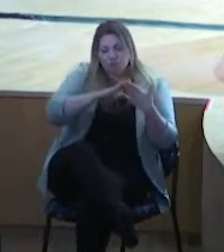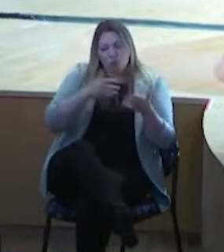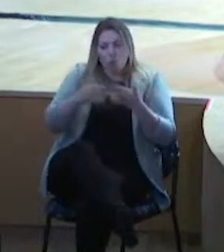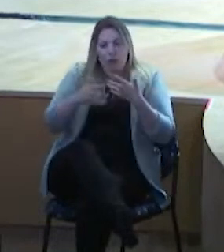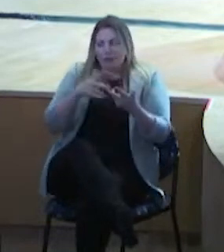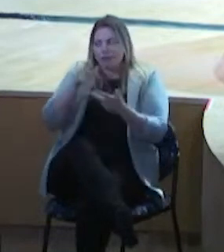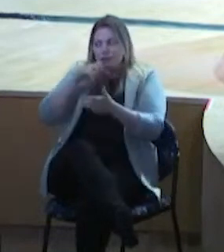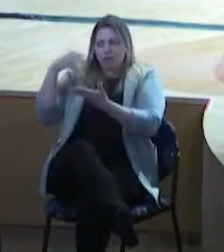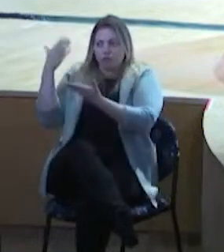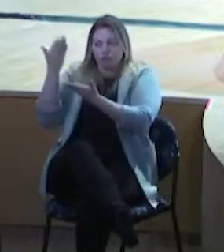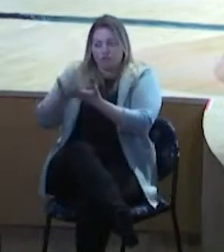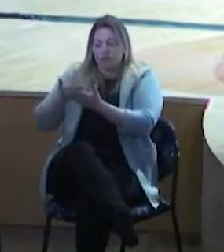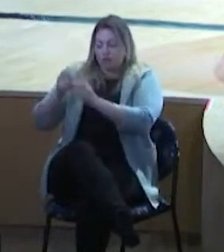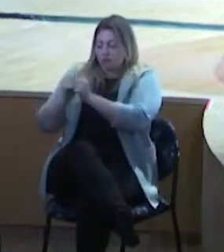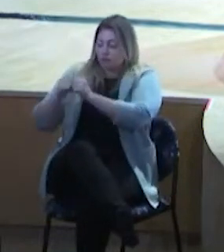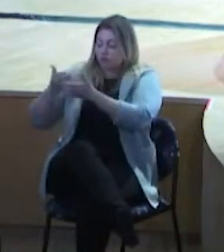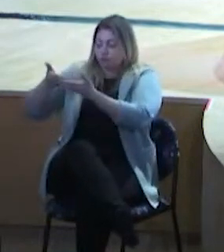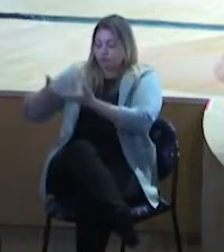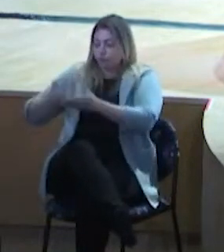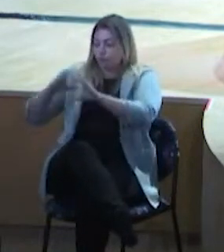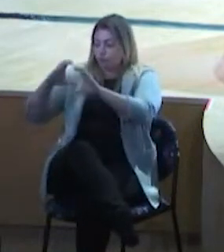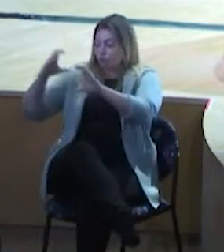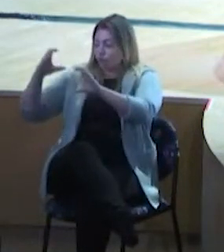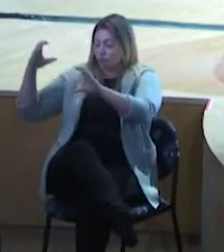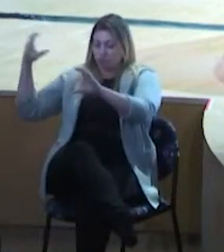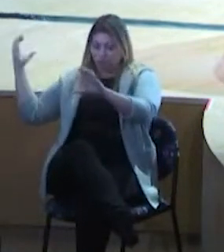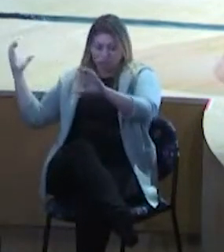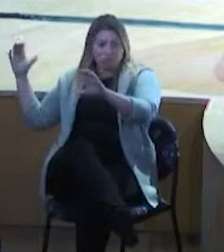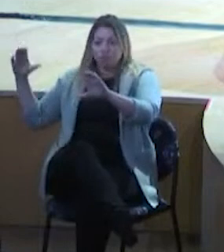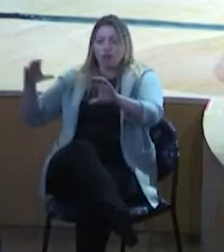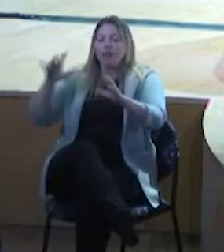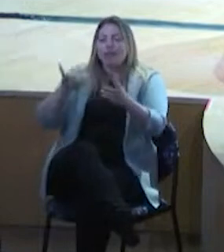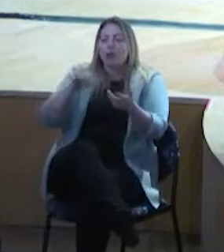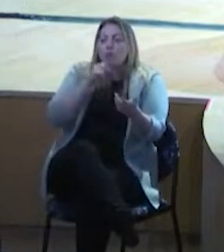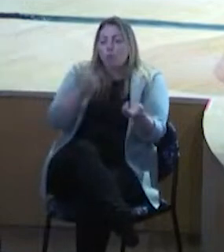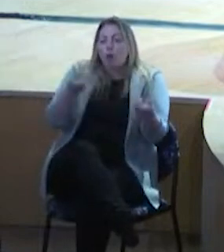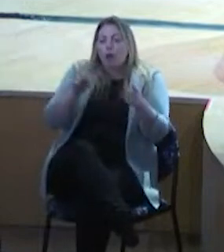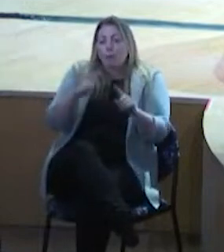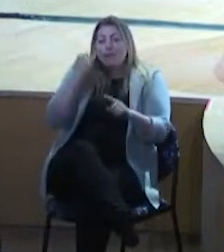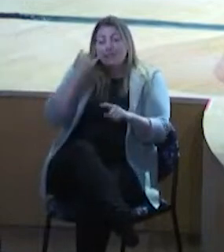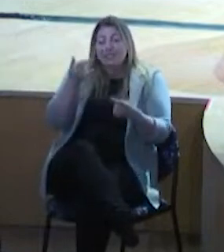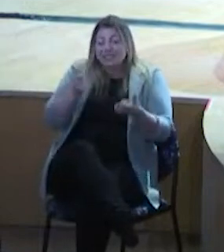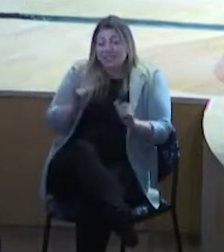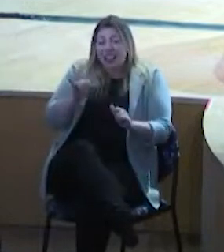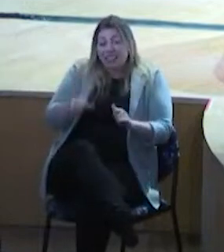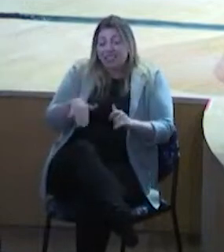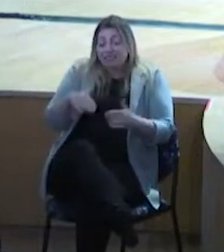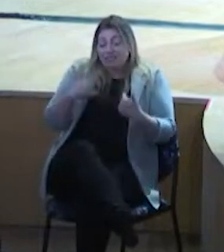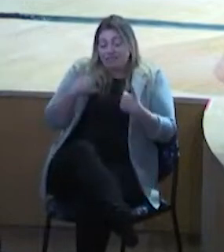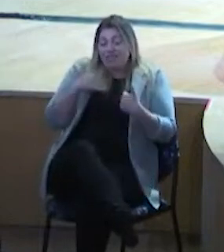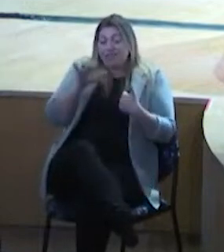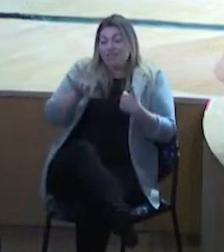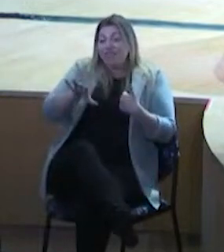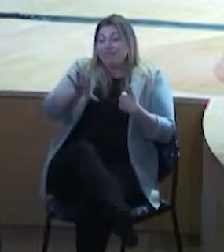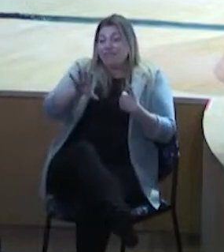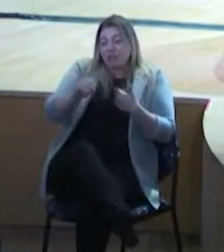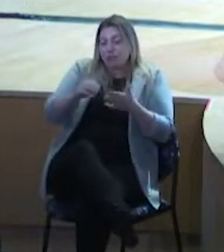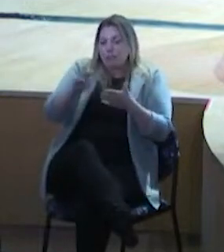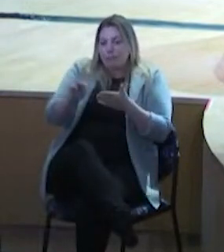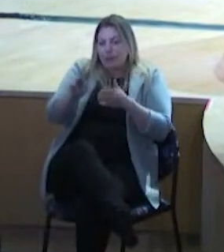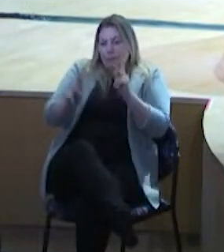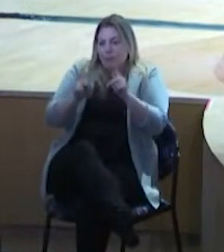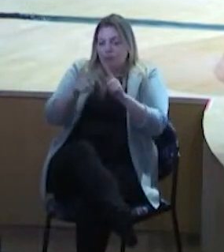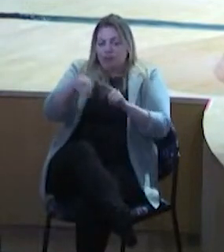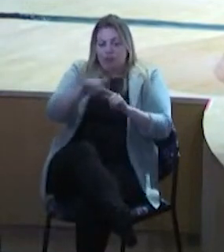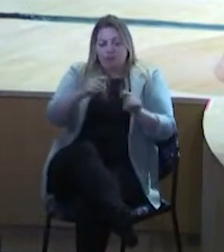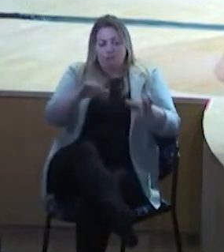boat. That wouldn't have happened if we had those 15 million people there that year to take that free food away from the